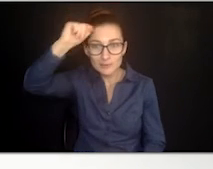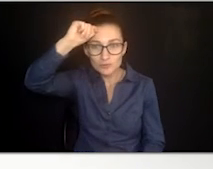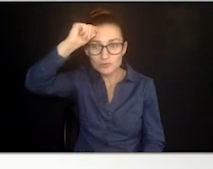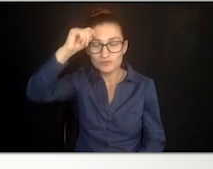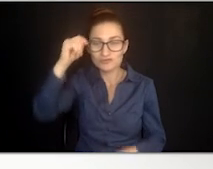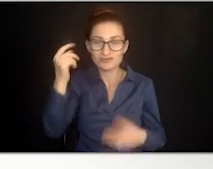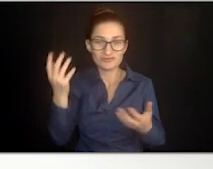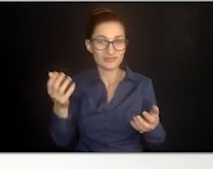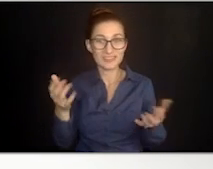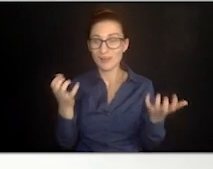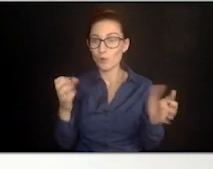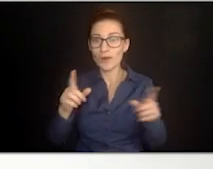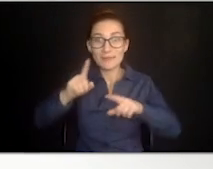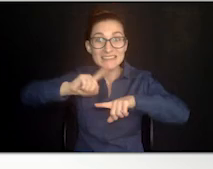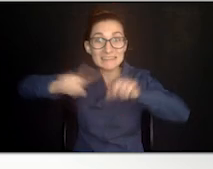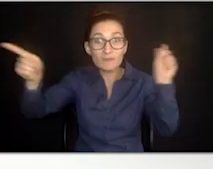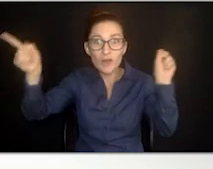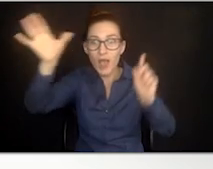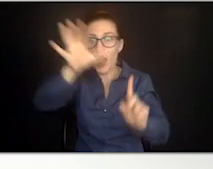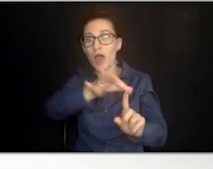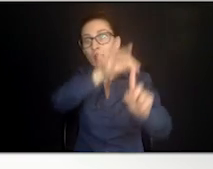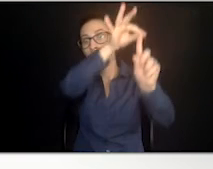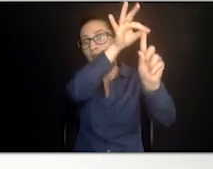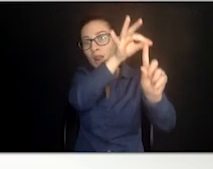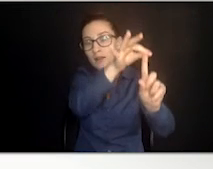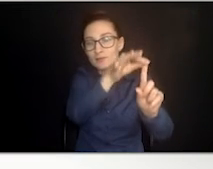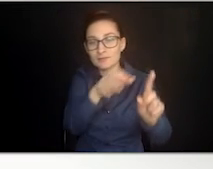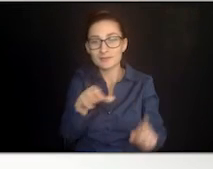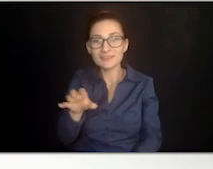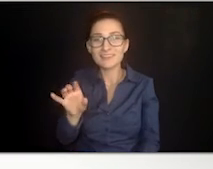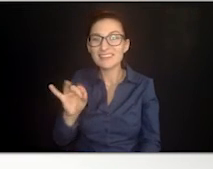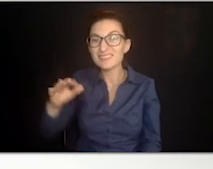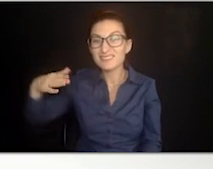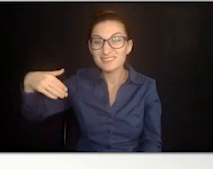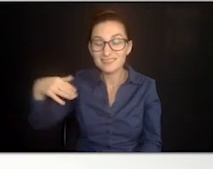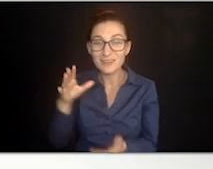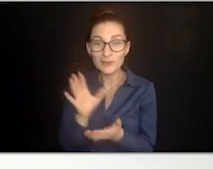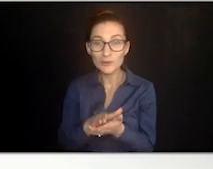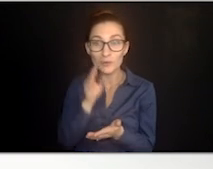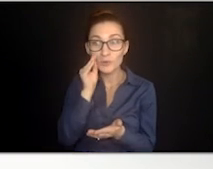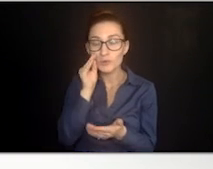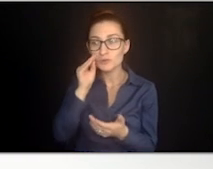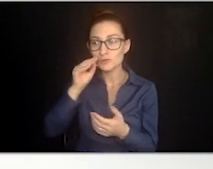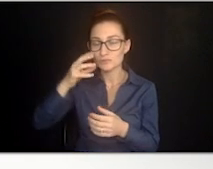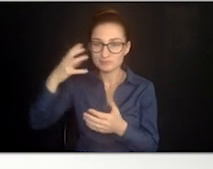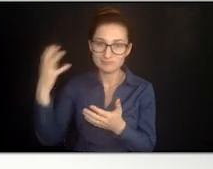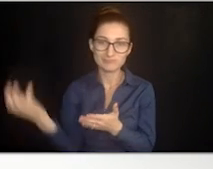If they haven't learned from a young age that this is something that they need, that they